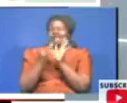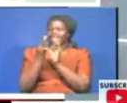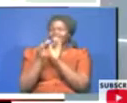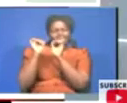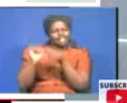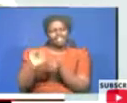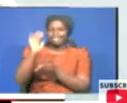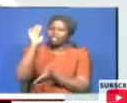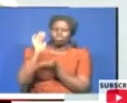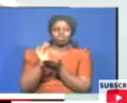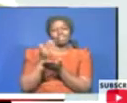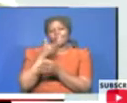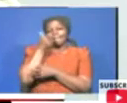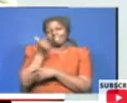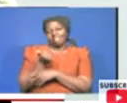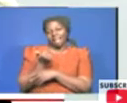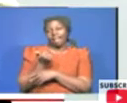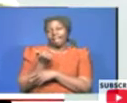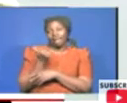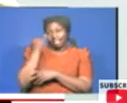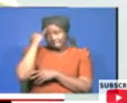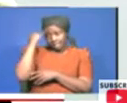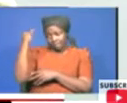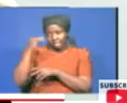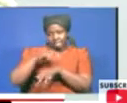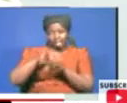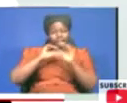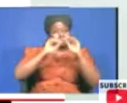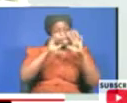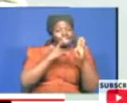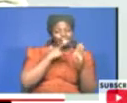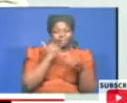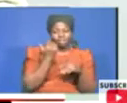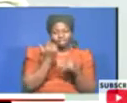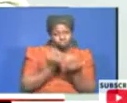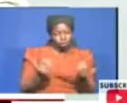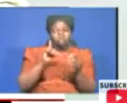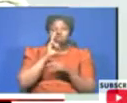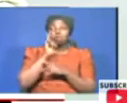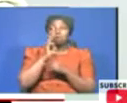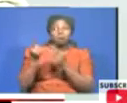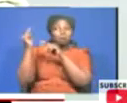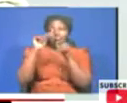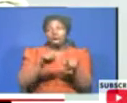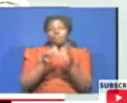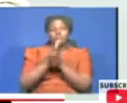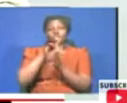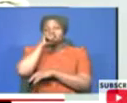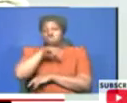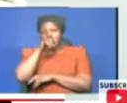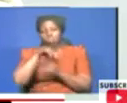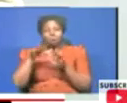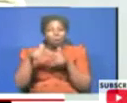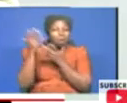Because imagine when a teacher tells the children, go and tomorrow come with maybe chicken or eggs.